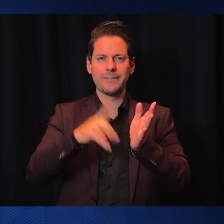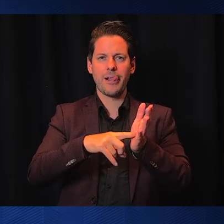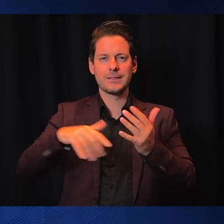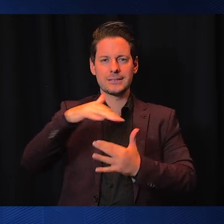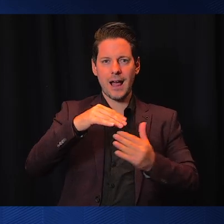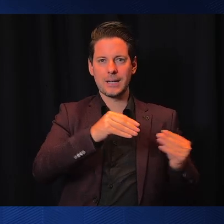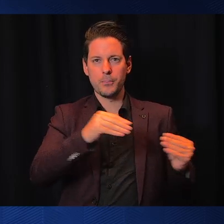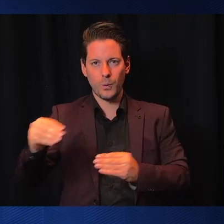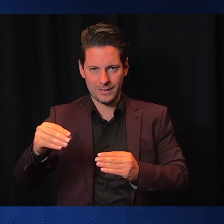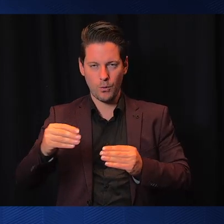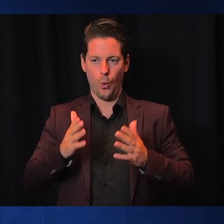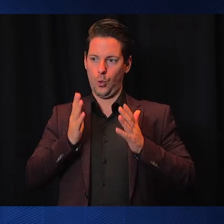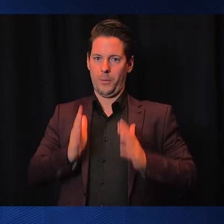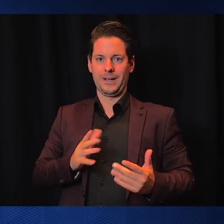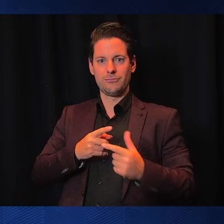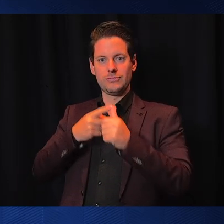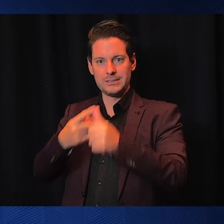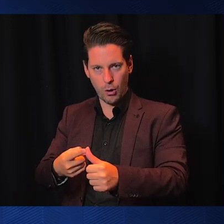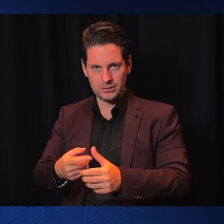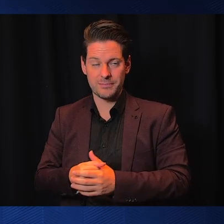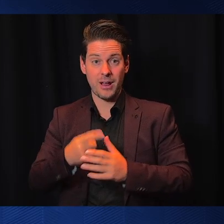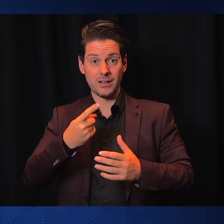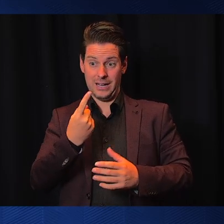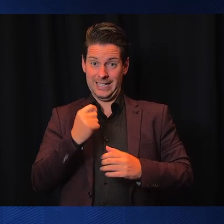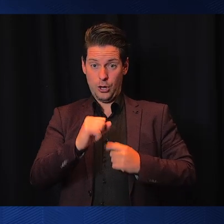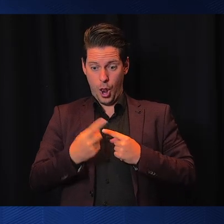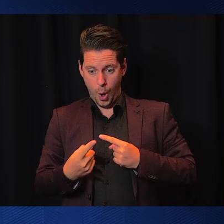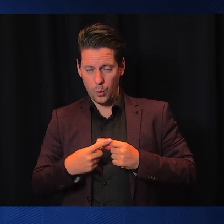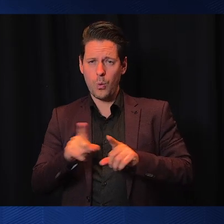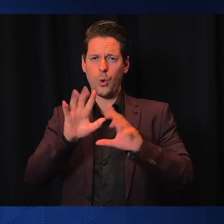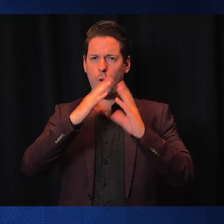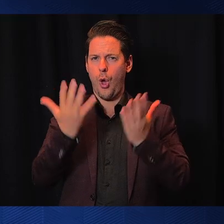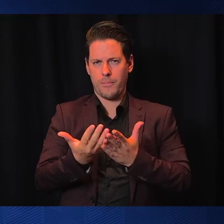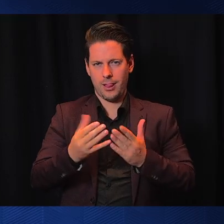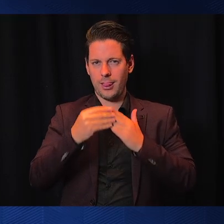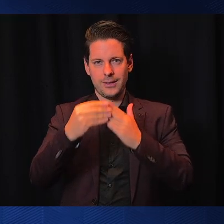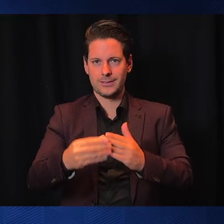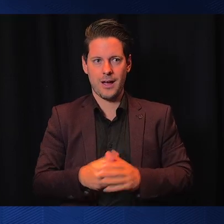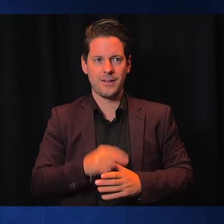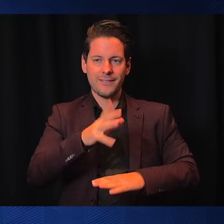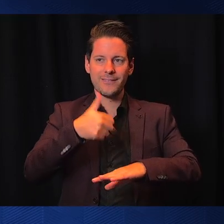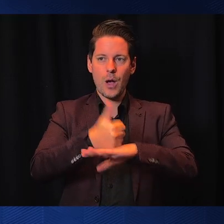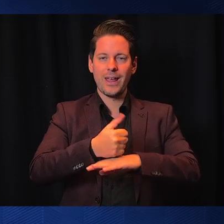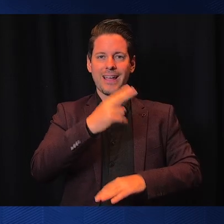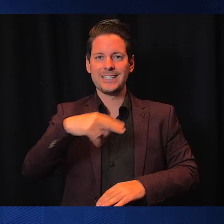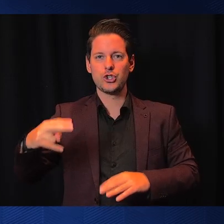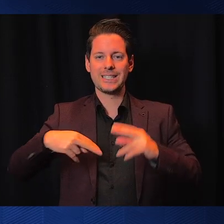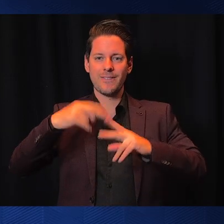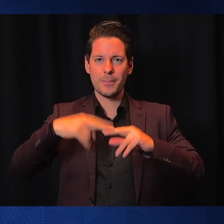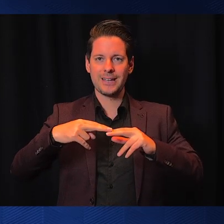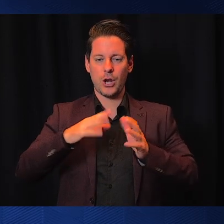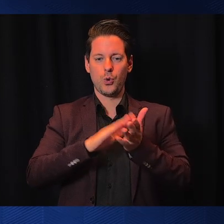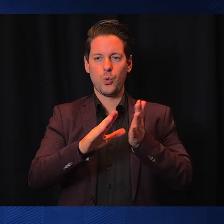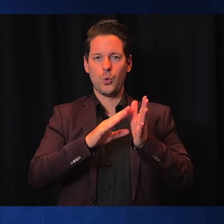response, not only in Indonesia, but also regionally and globally. Puji is one of the founders of the Indonesia Development and Humanitarian